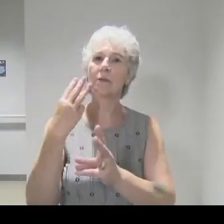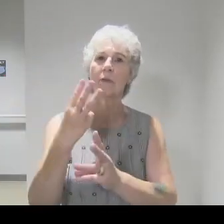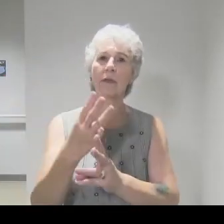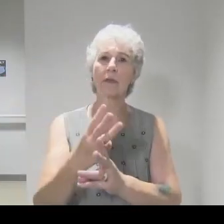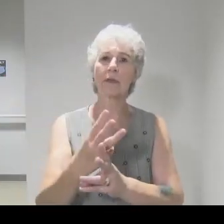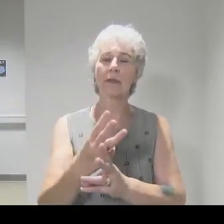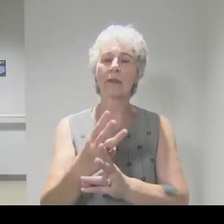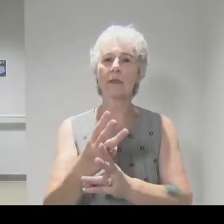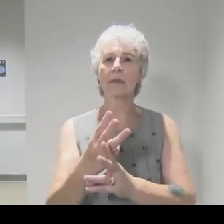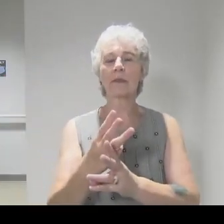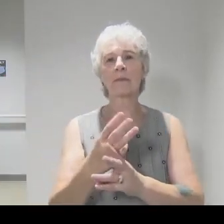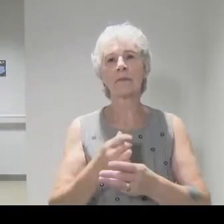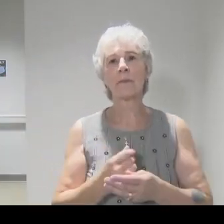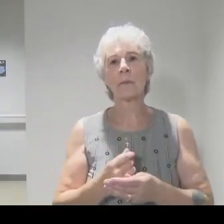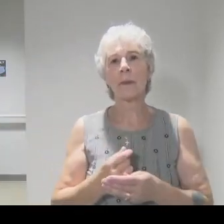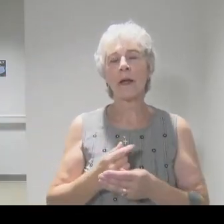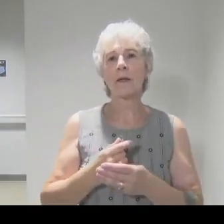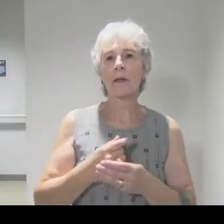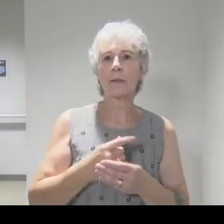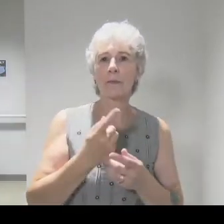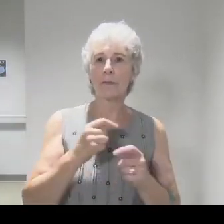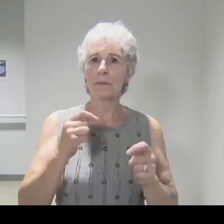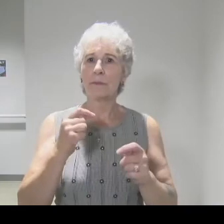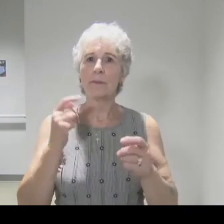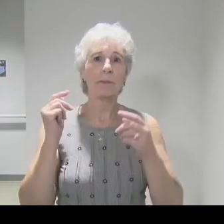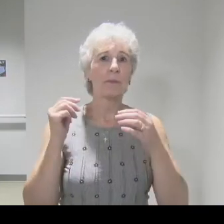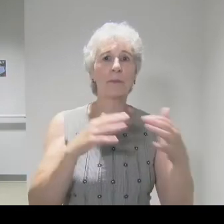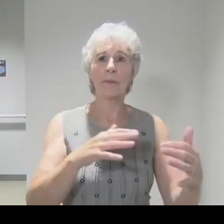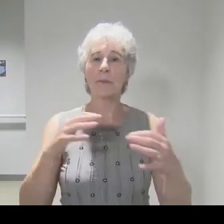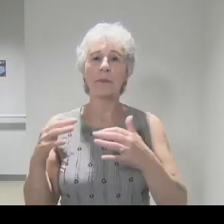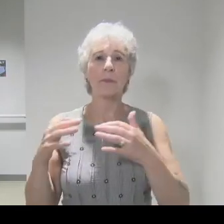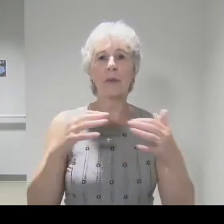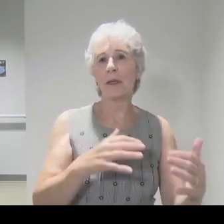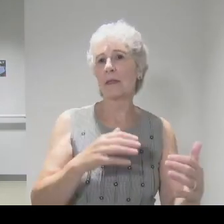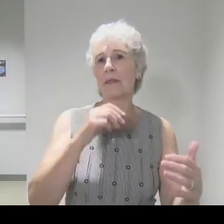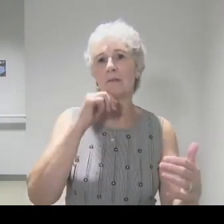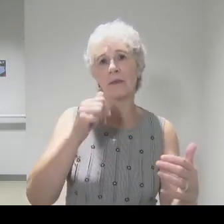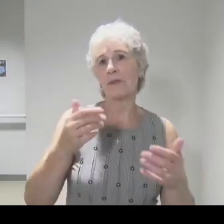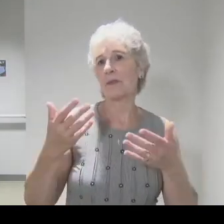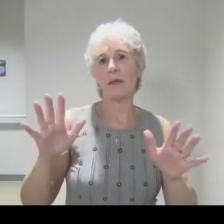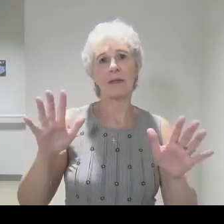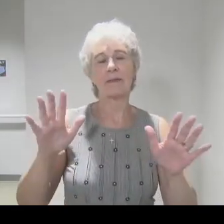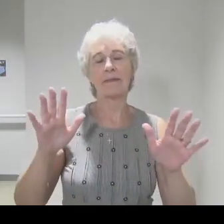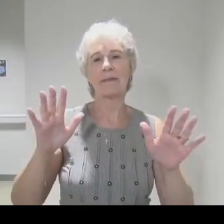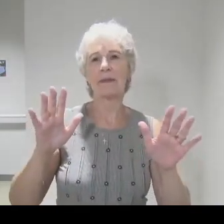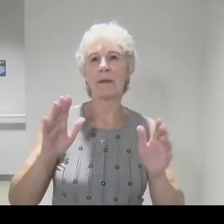Father's world. The battle is not